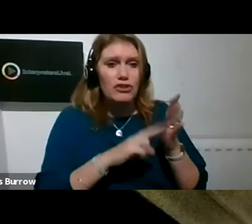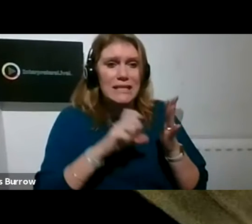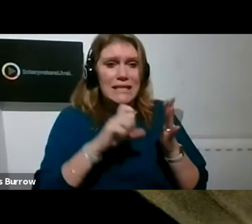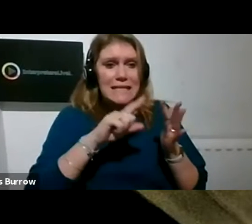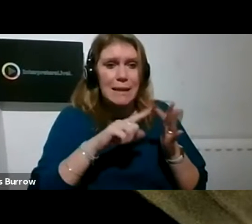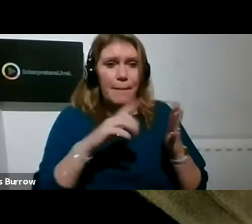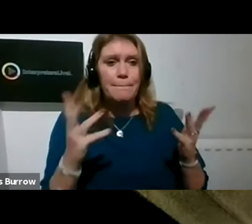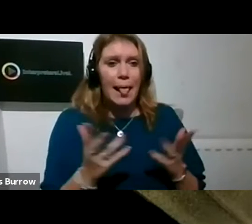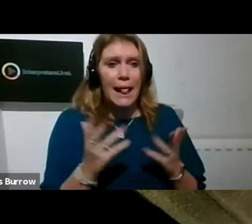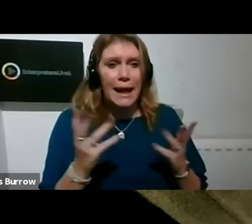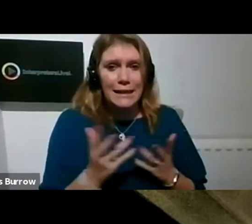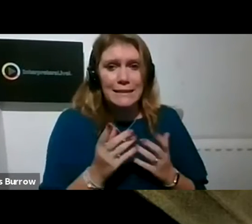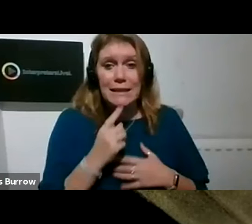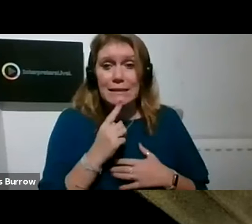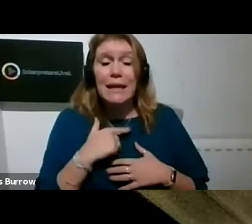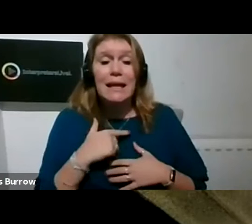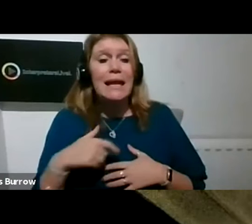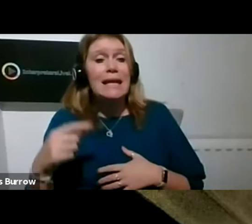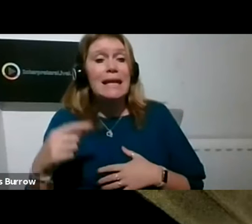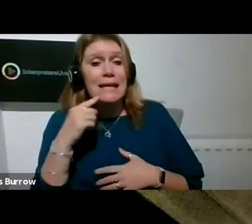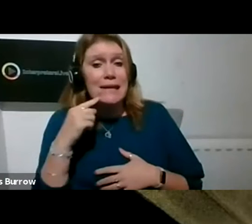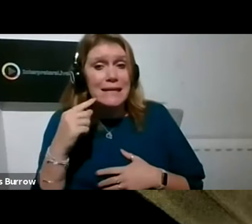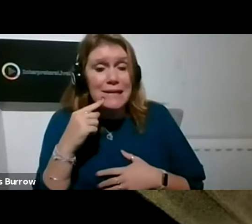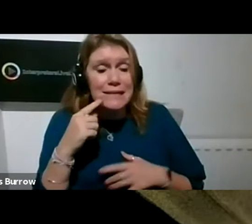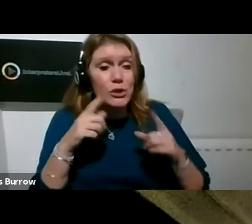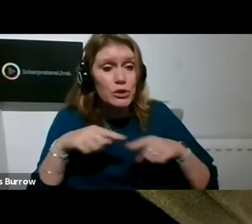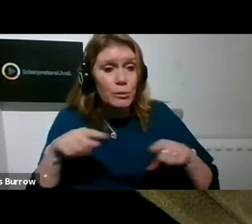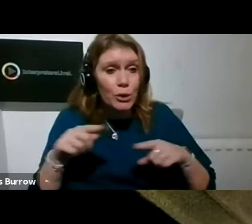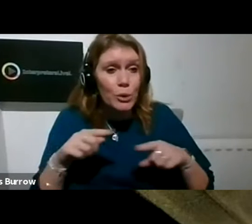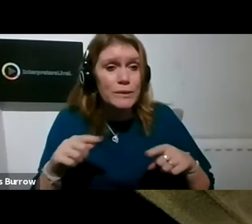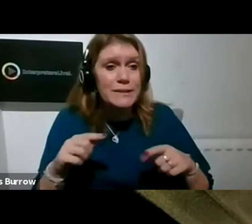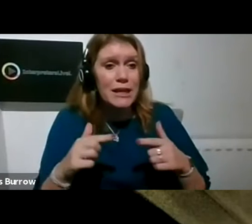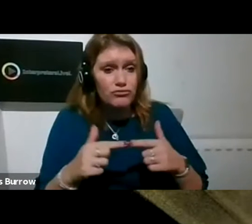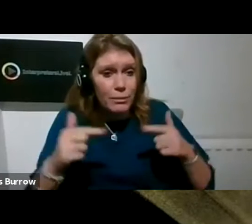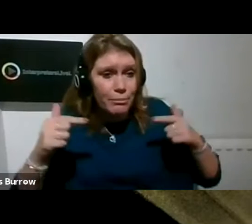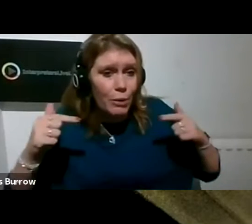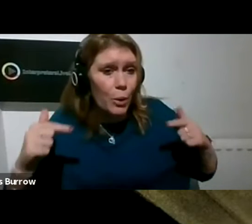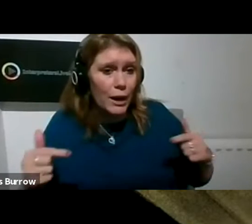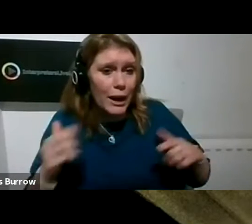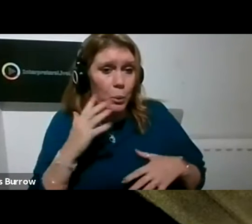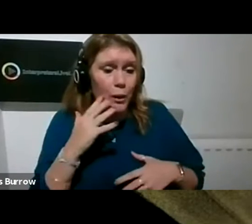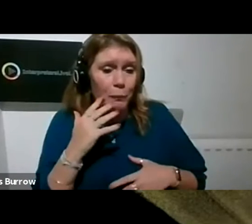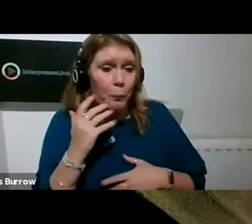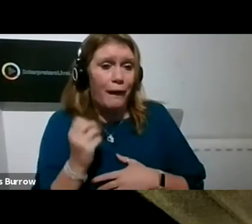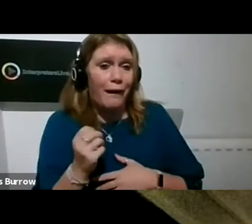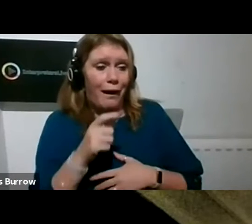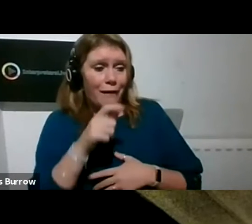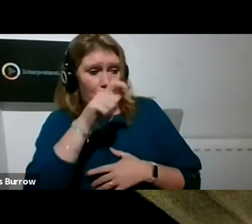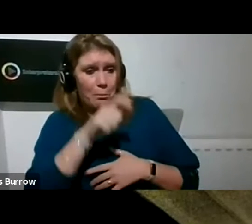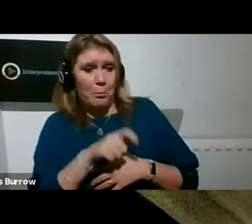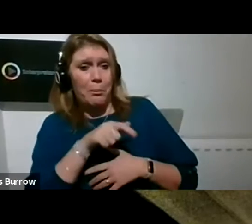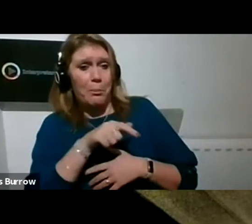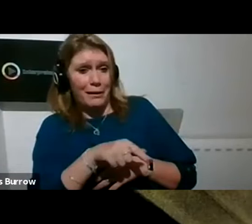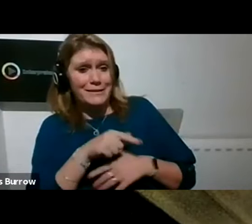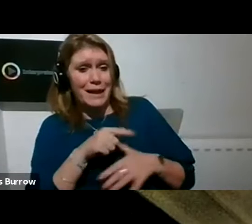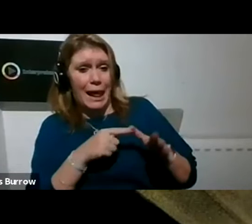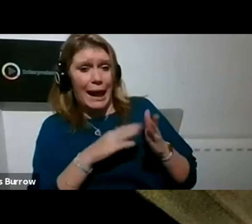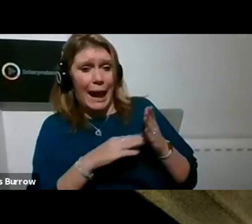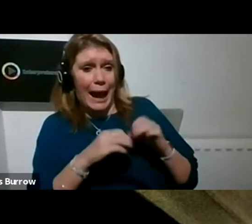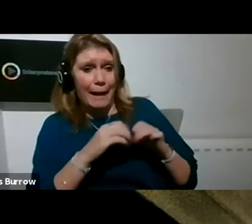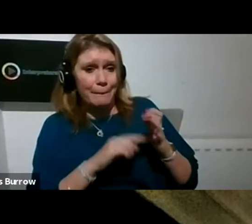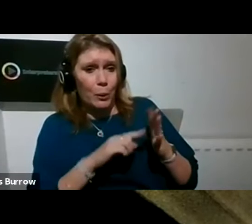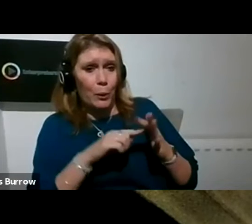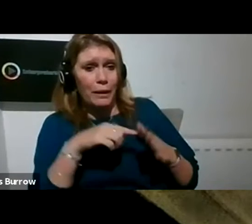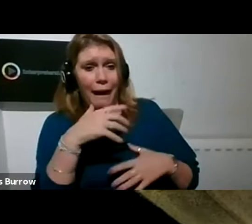it's a lot easier to do music remotely when you're working with somebody who has both compositional and tech